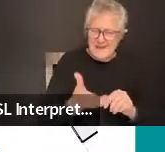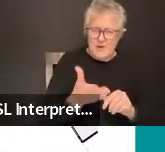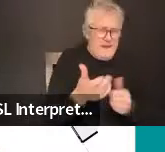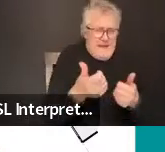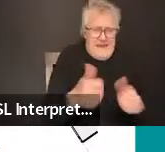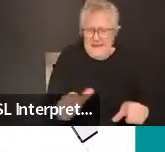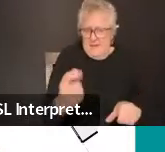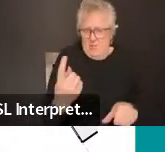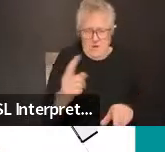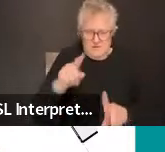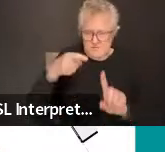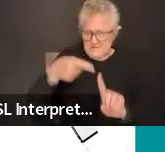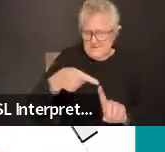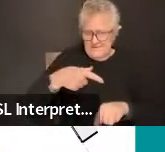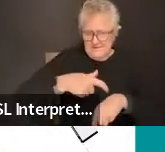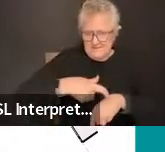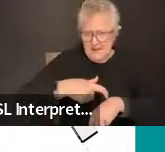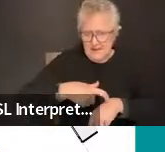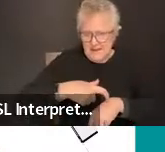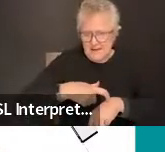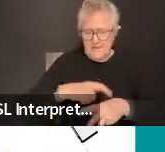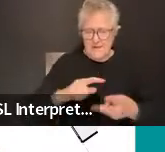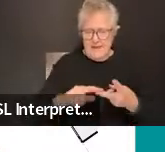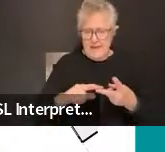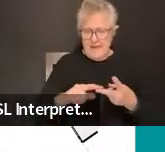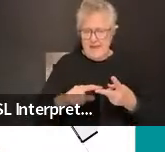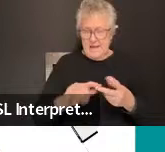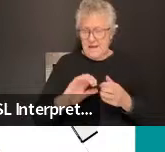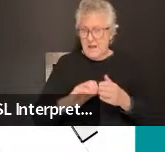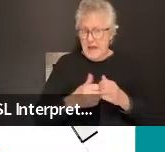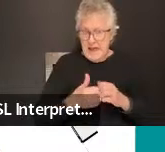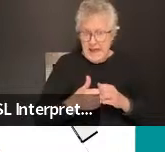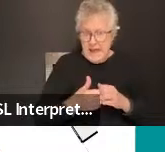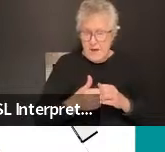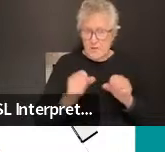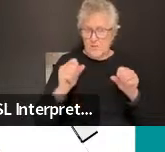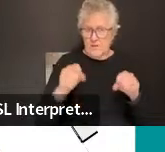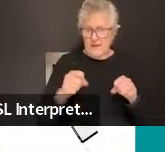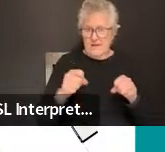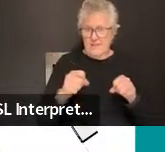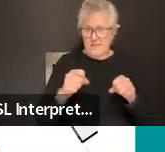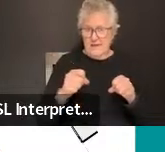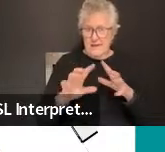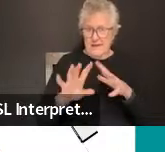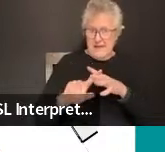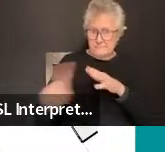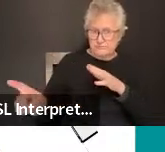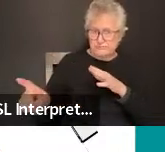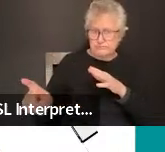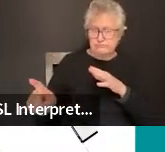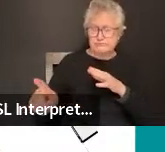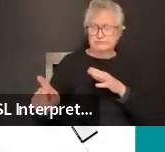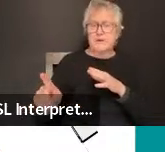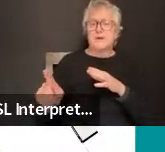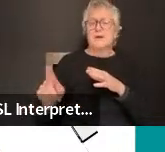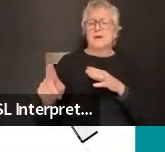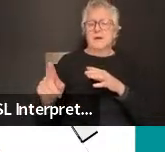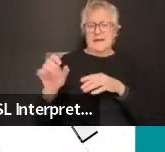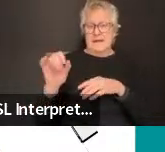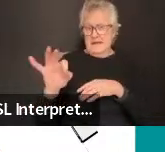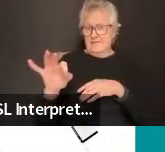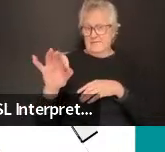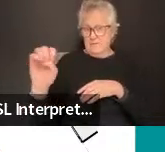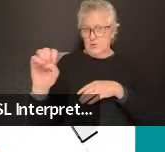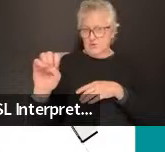that area to a place of safety by a certain time. So we're trying not to get caught up in the weeds of those details, but we